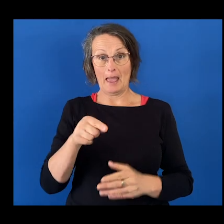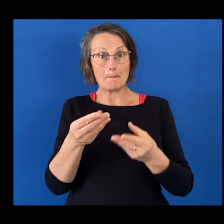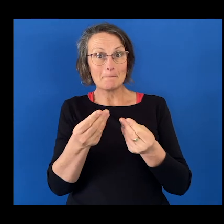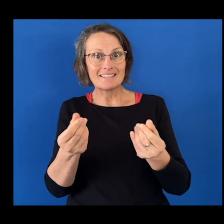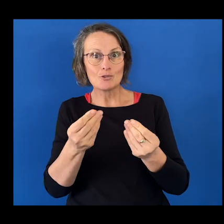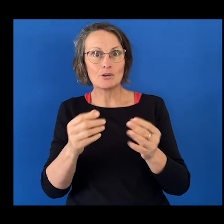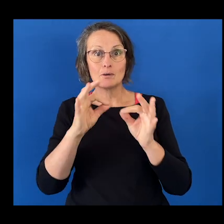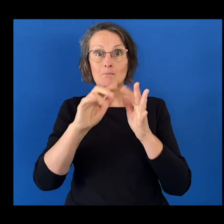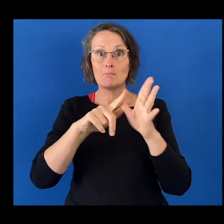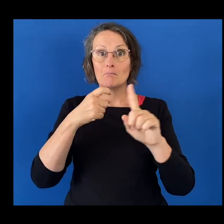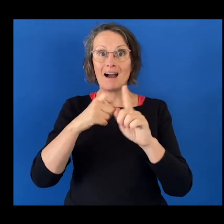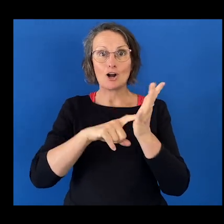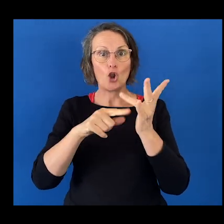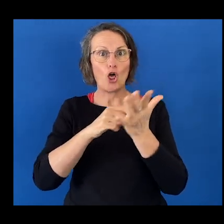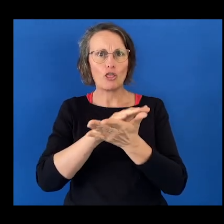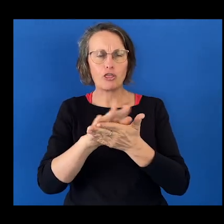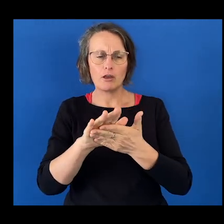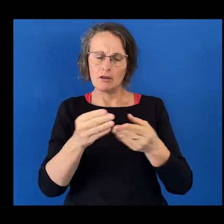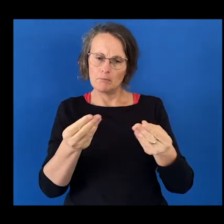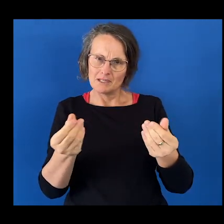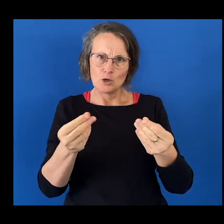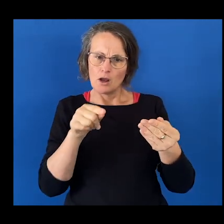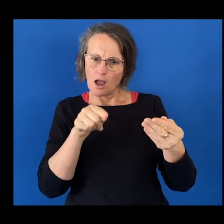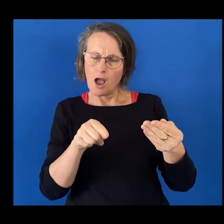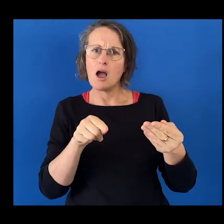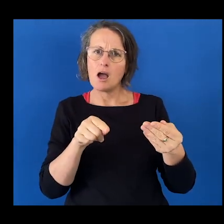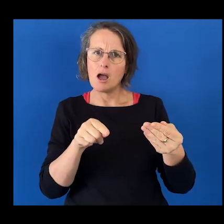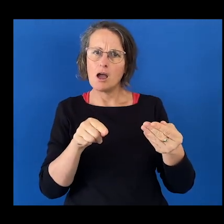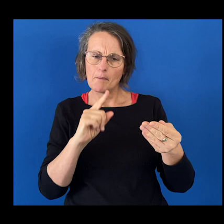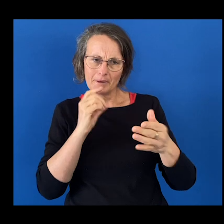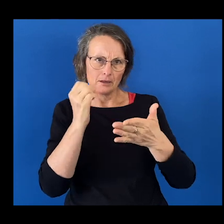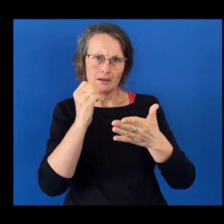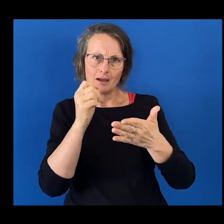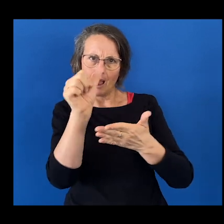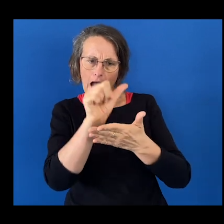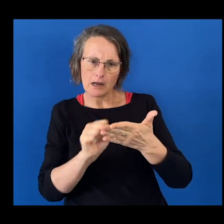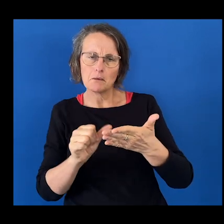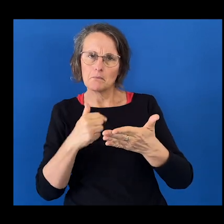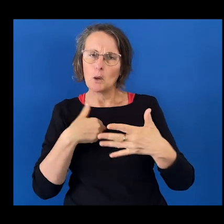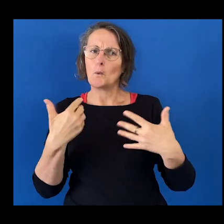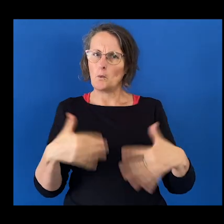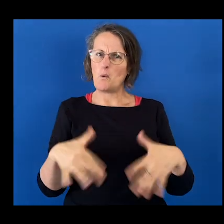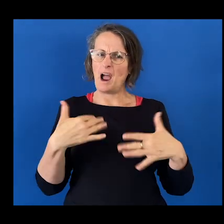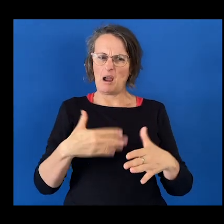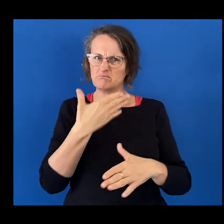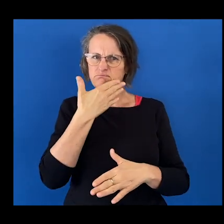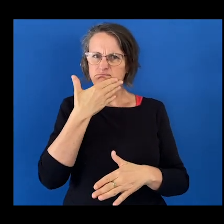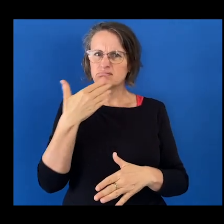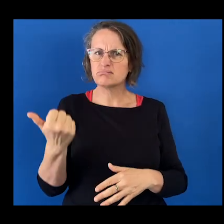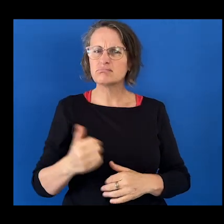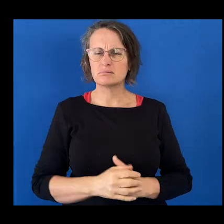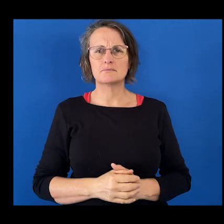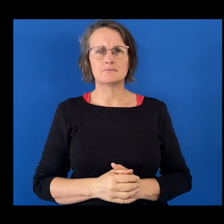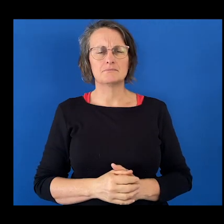that material that I came to develop more and more a huge respect for it.